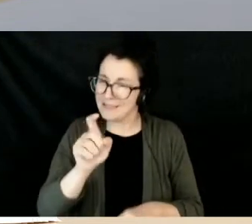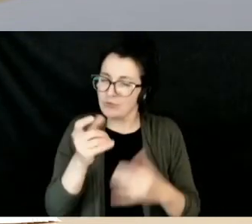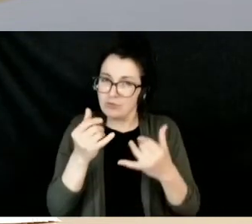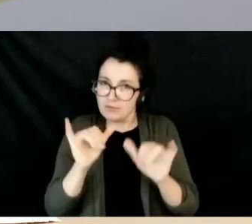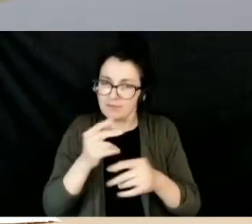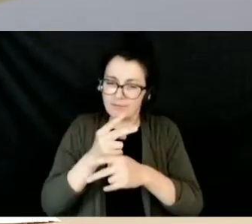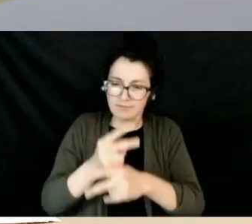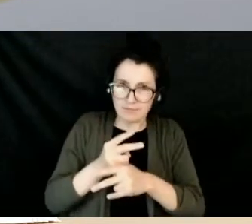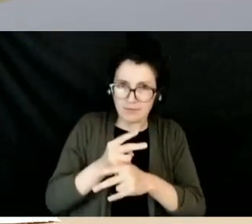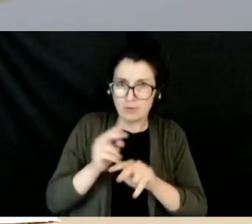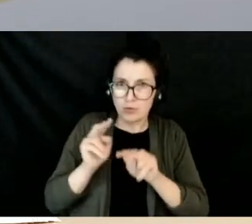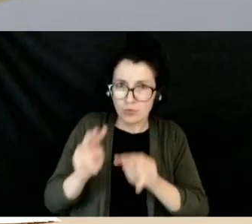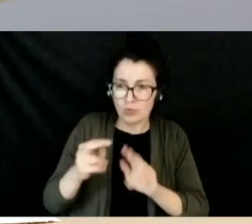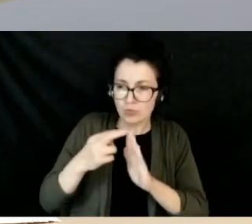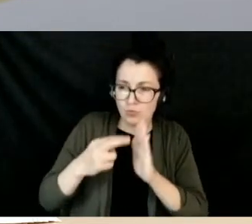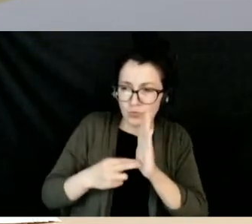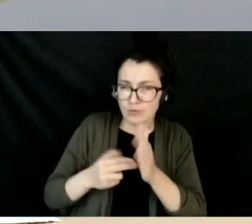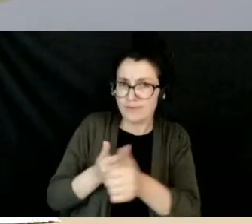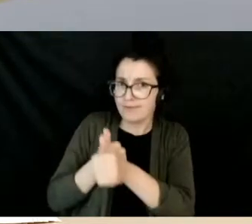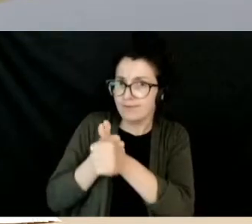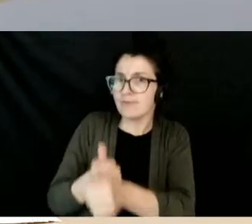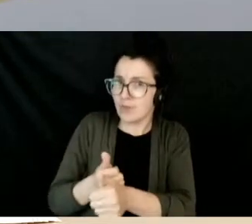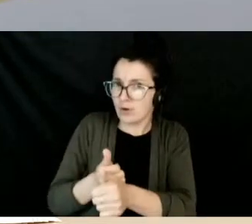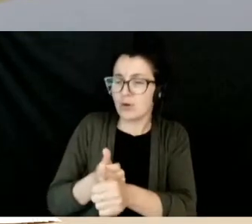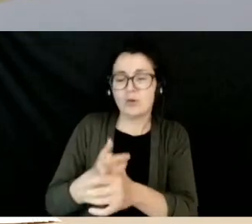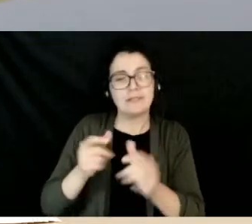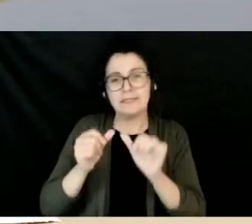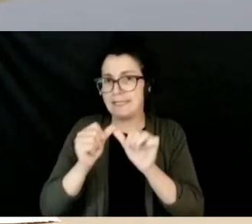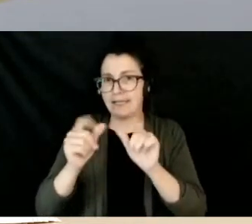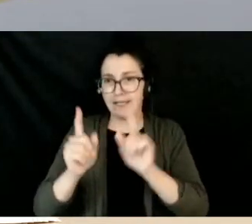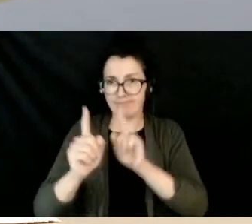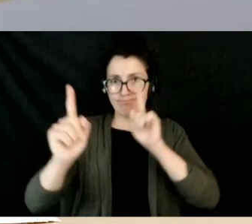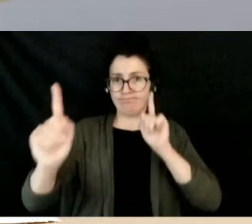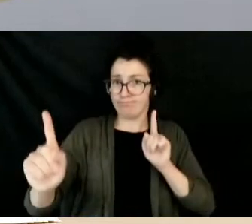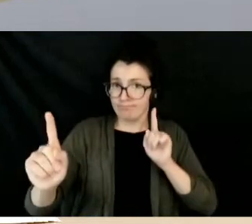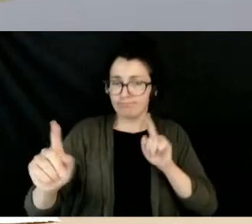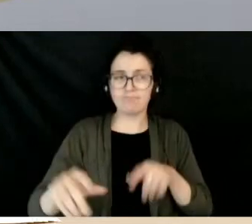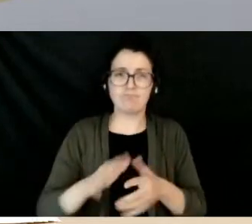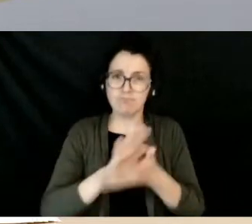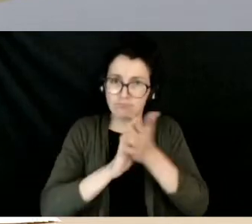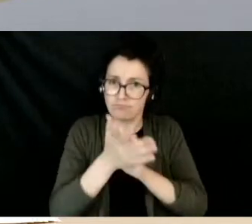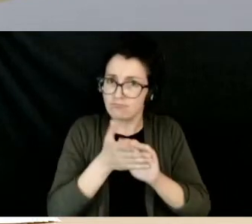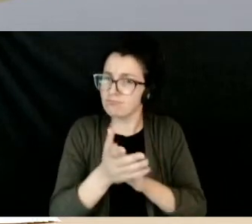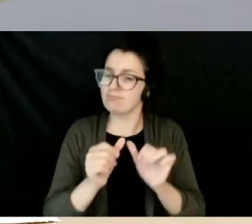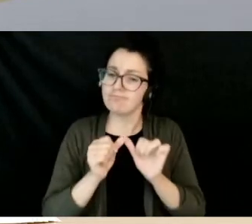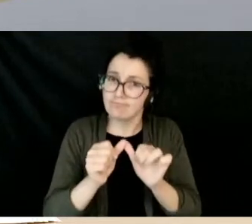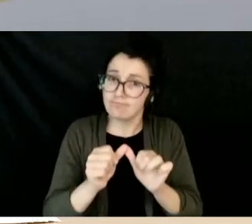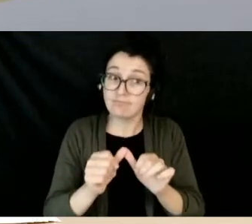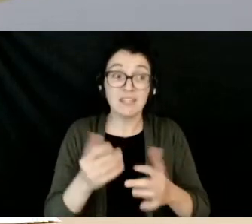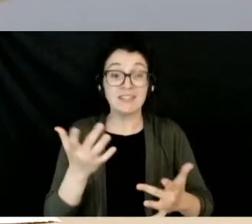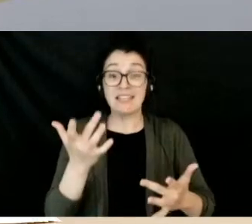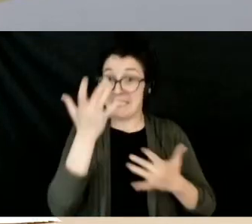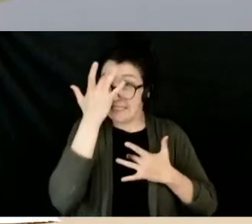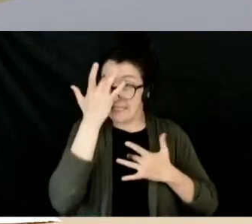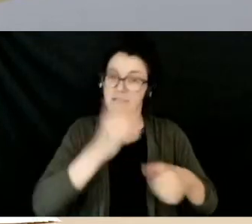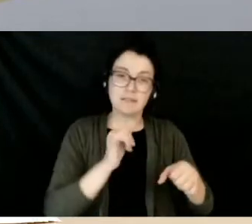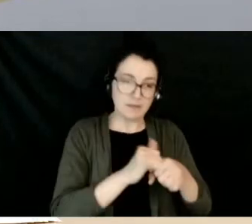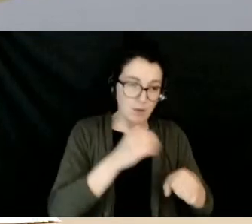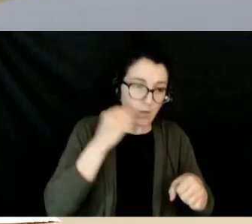that we've talked about for so long, our physical distancing, our hand washing, staying home when you're sick, and getting tested if you have any